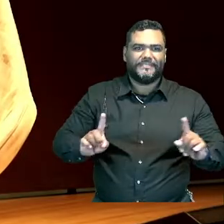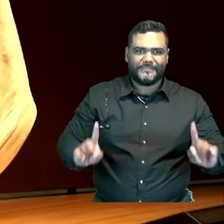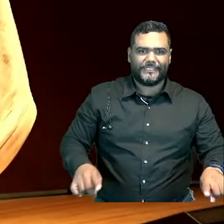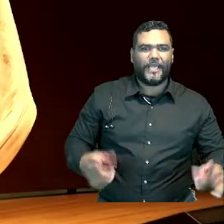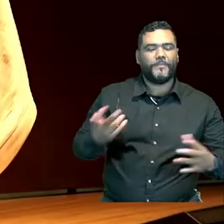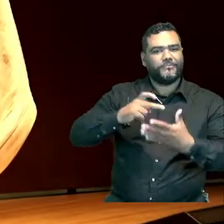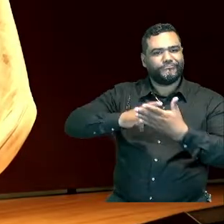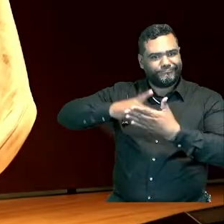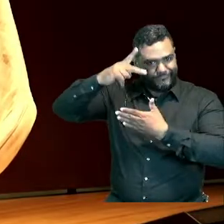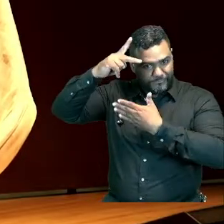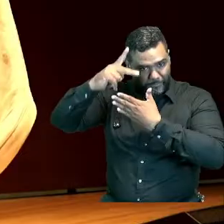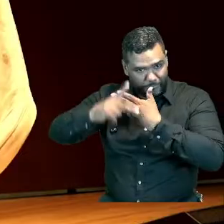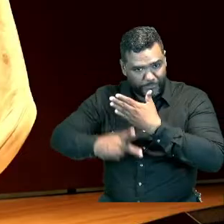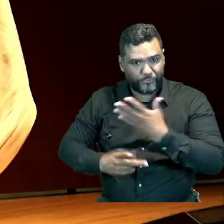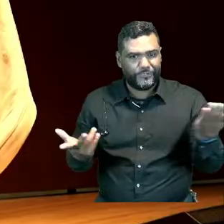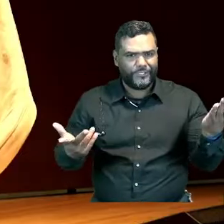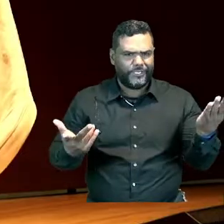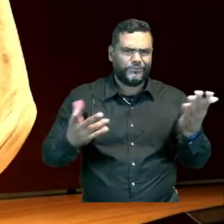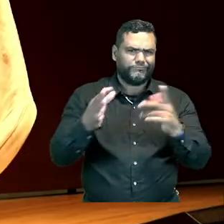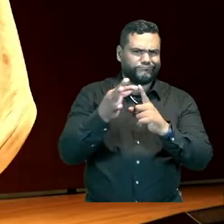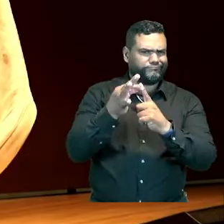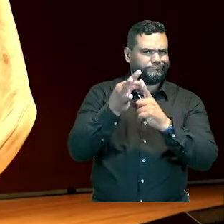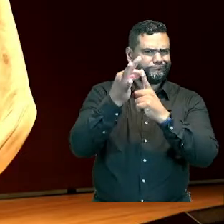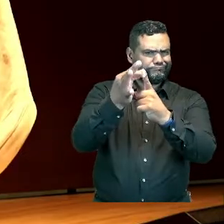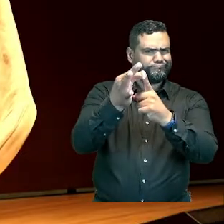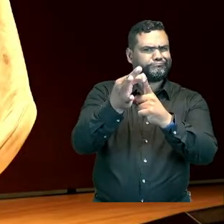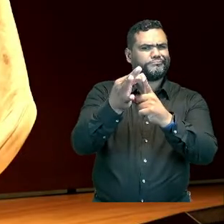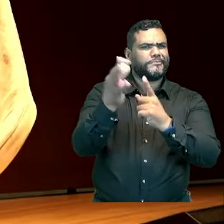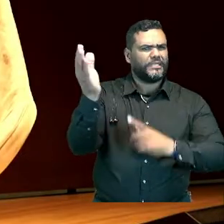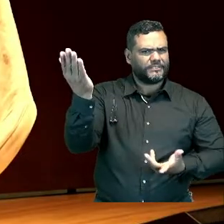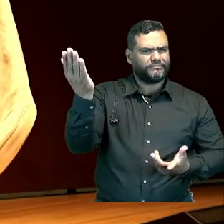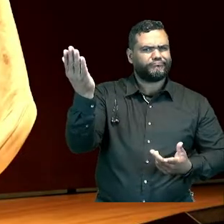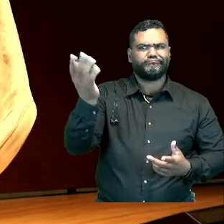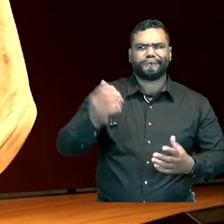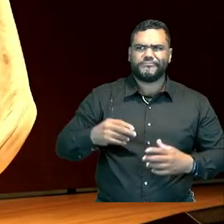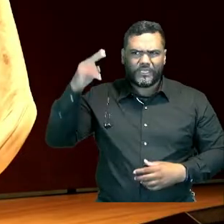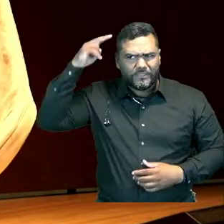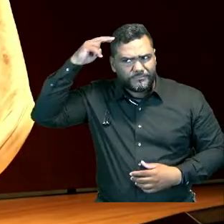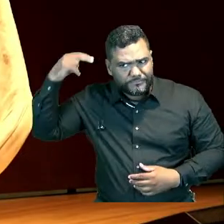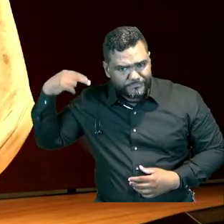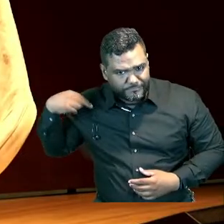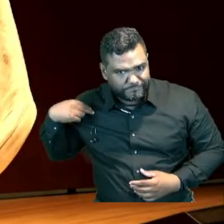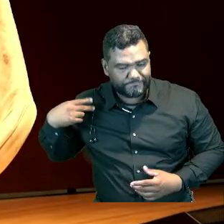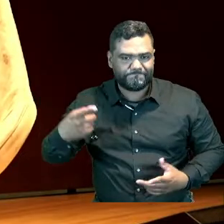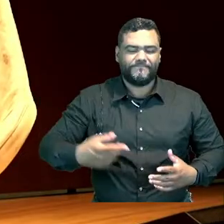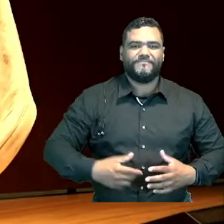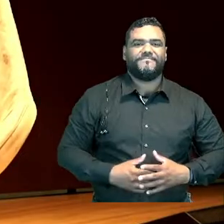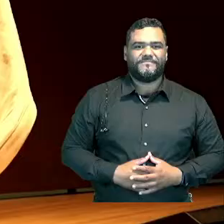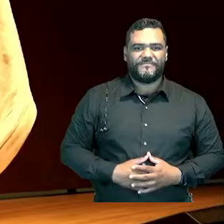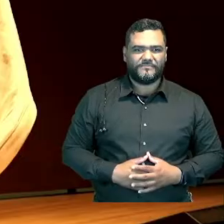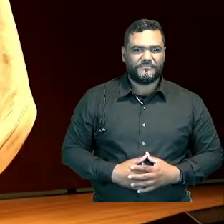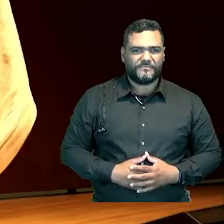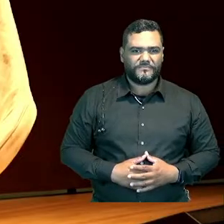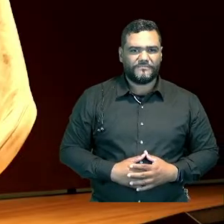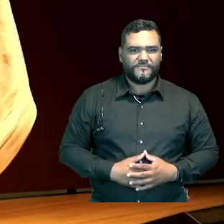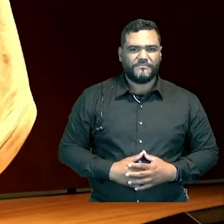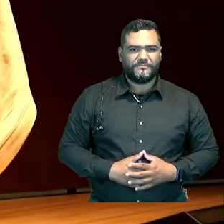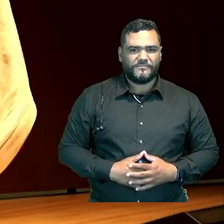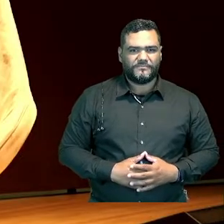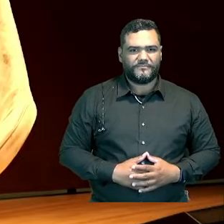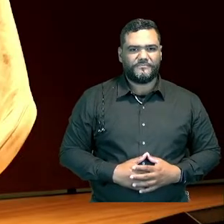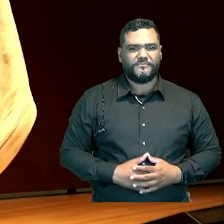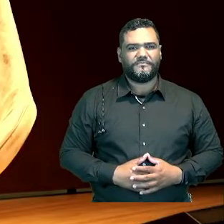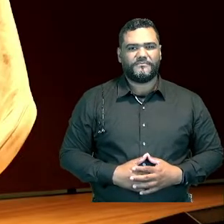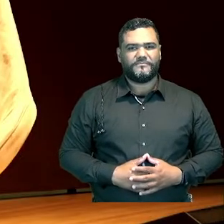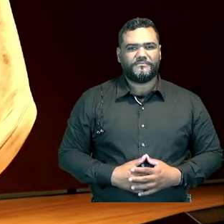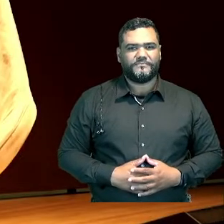in project management from University in the UK, and she is currently the legal advisor